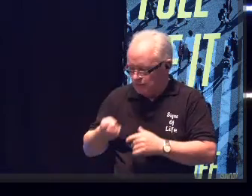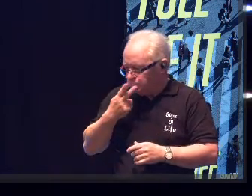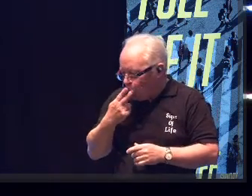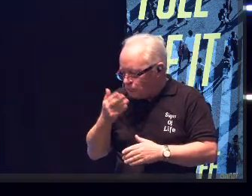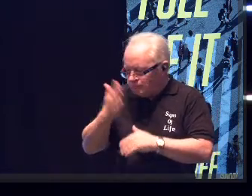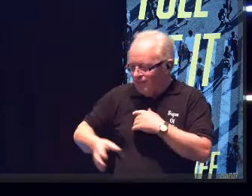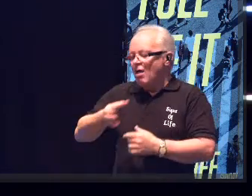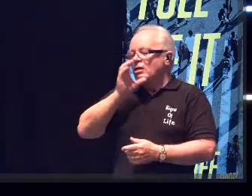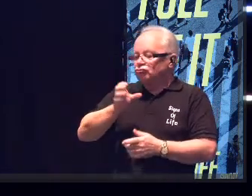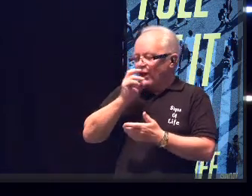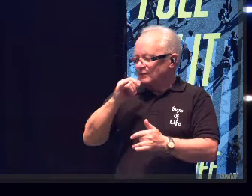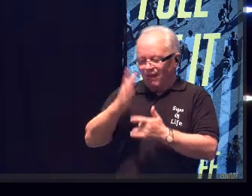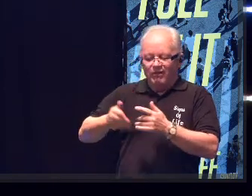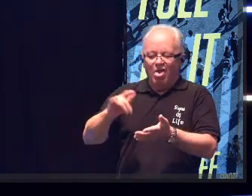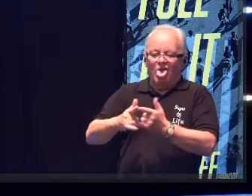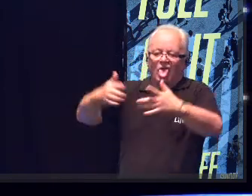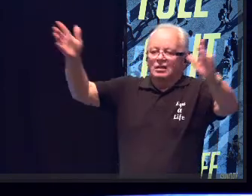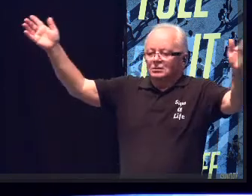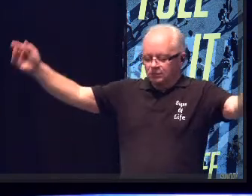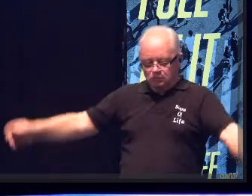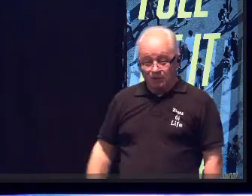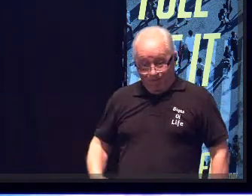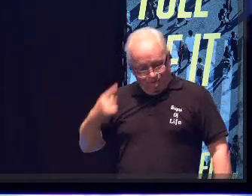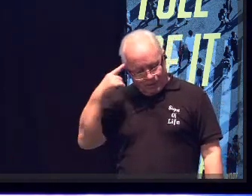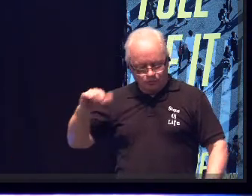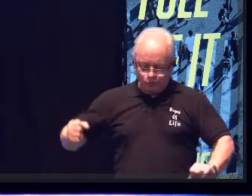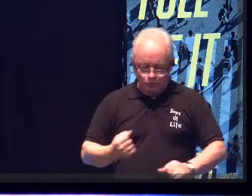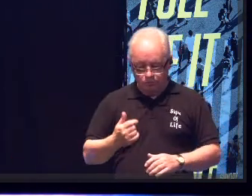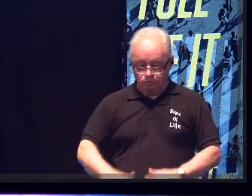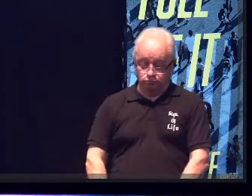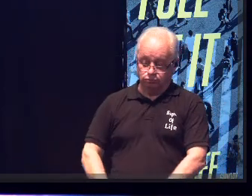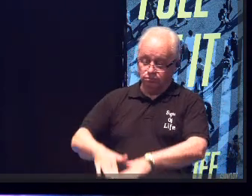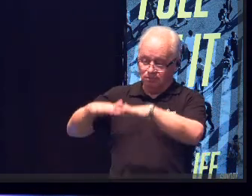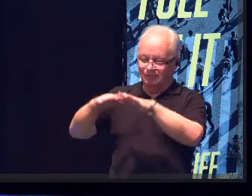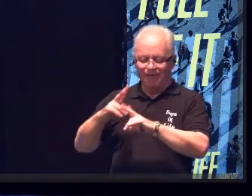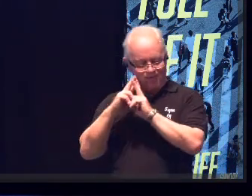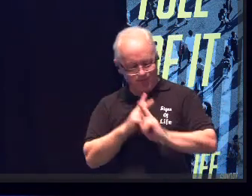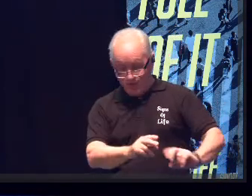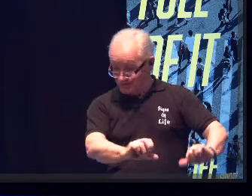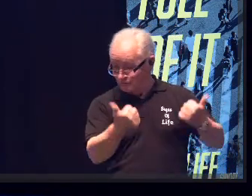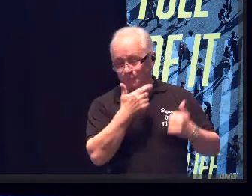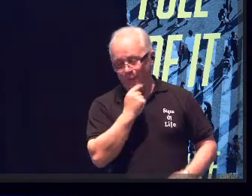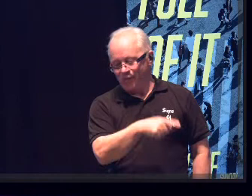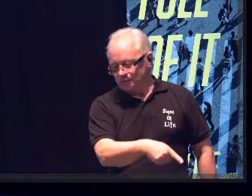never did any of that stuff that you would externally think, oh, he's a good little boy.